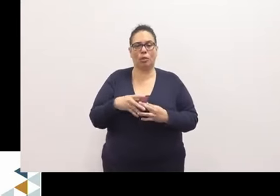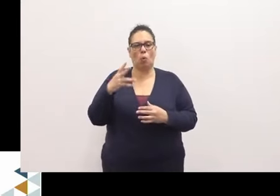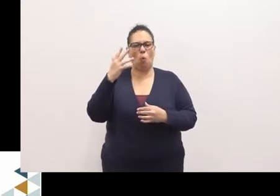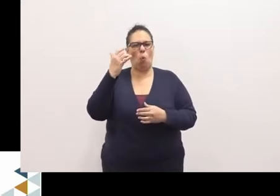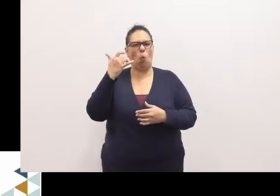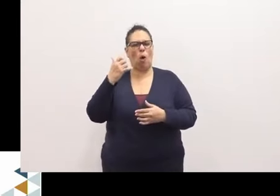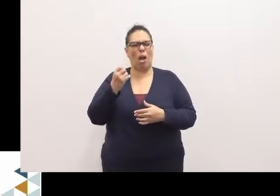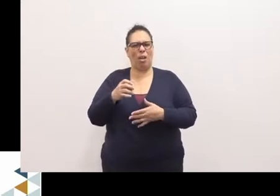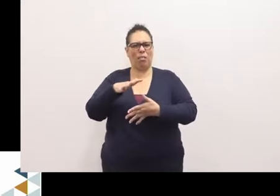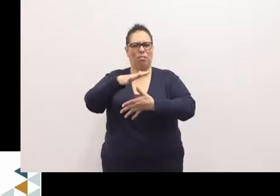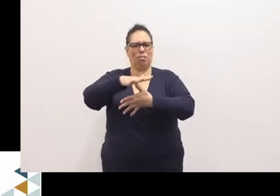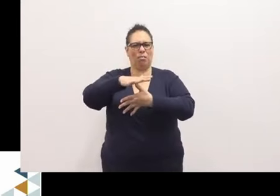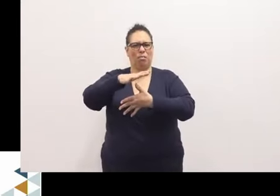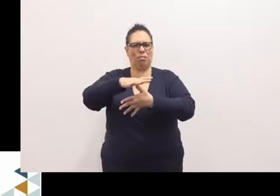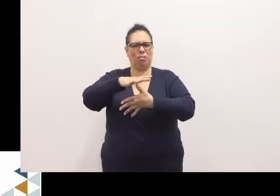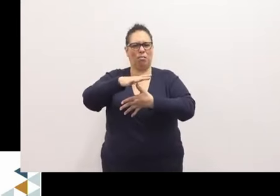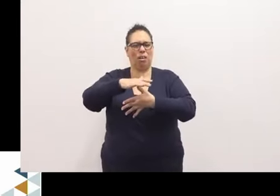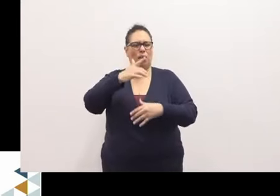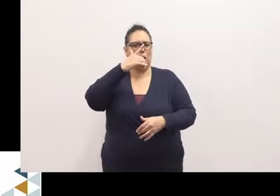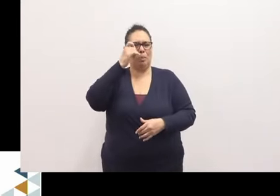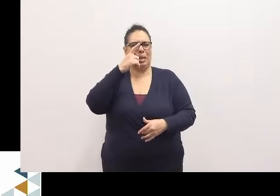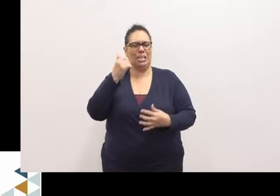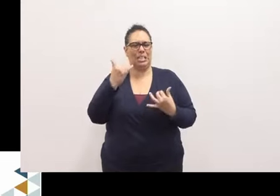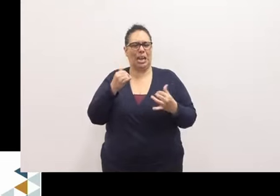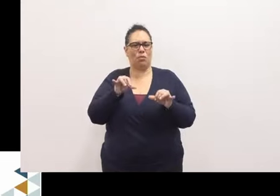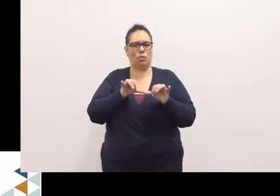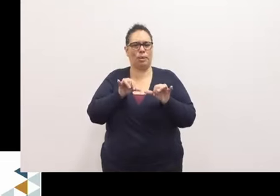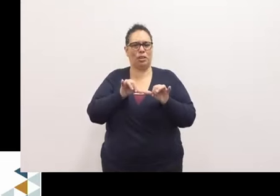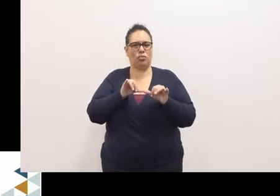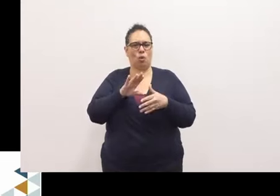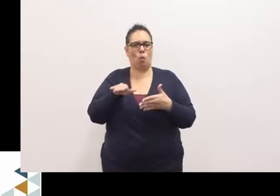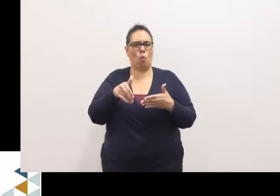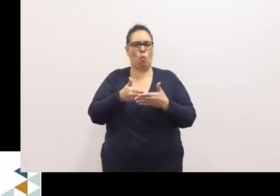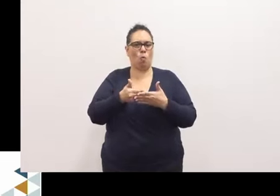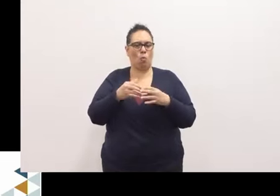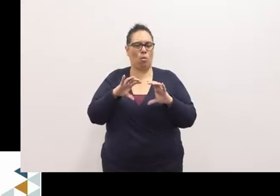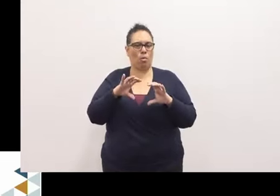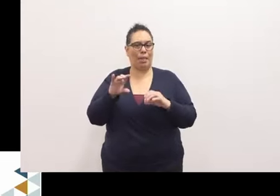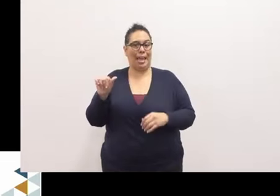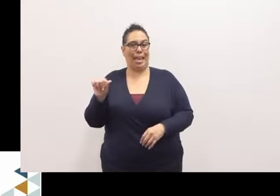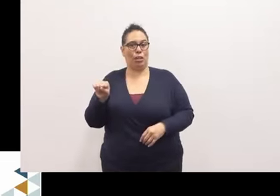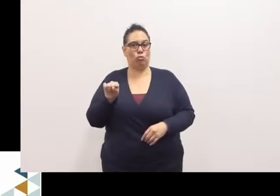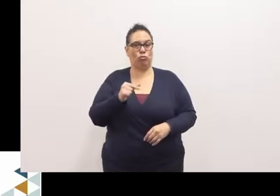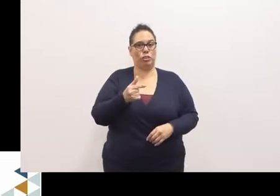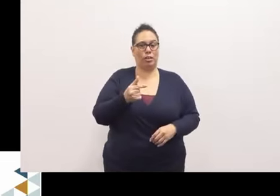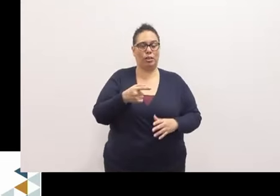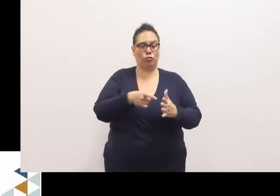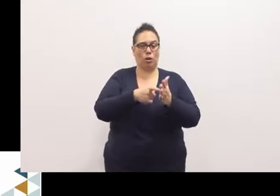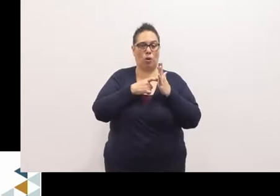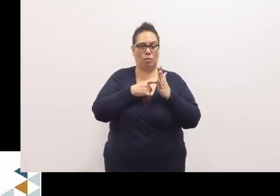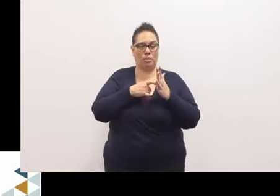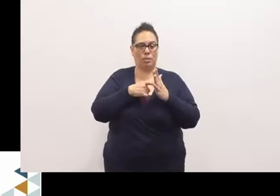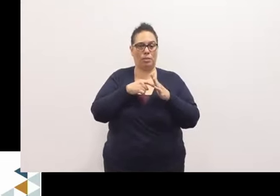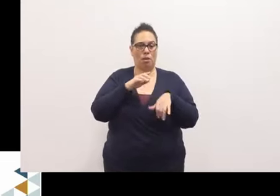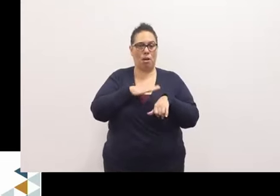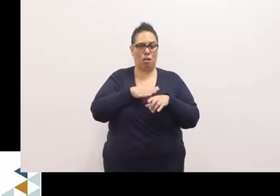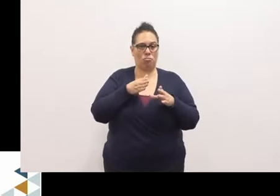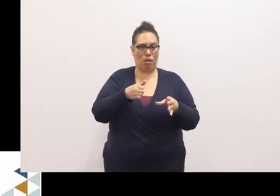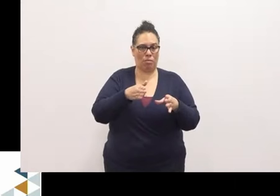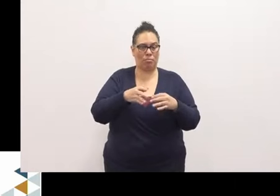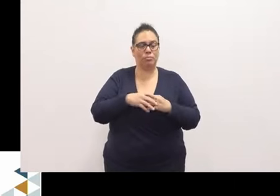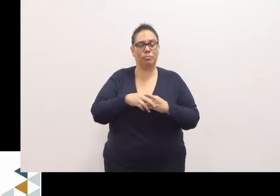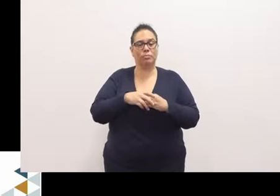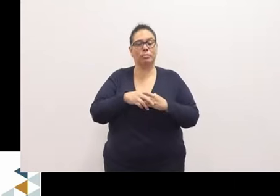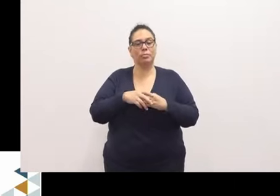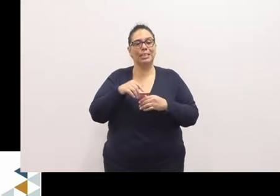grade? Because in 12th grade, we are now measuring all A through G requirements as being on track. And